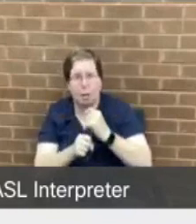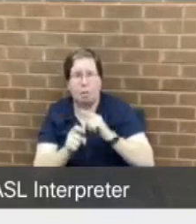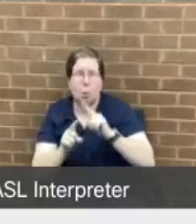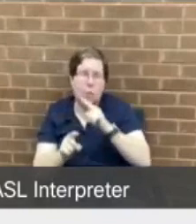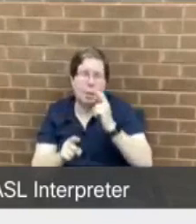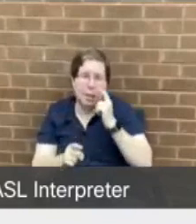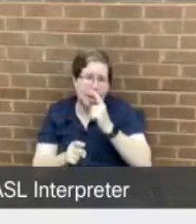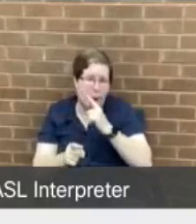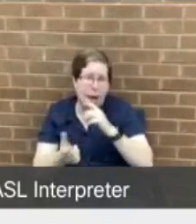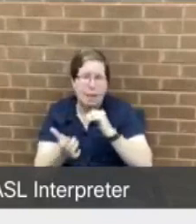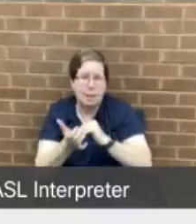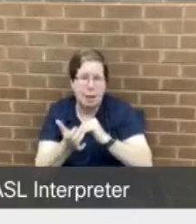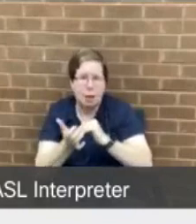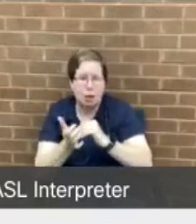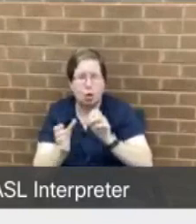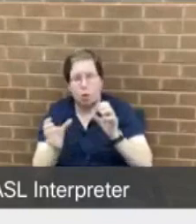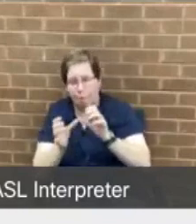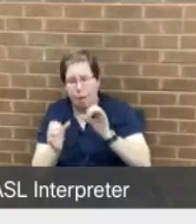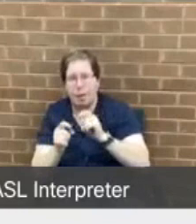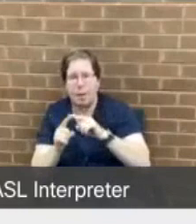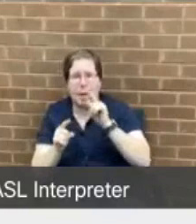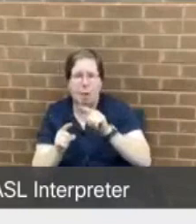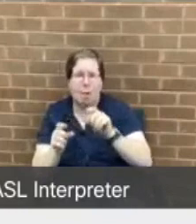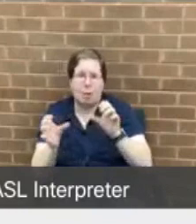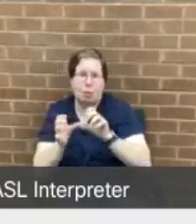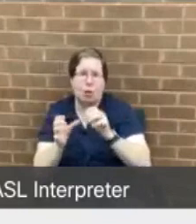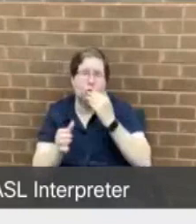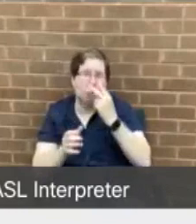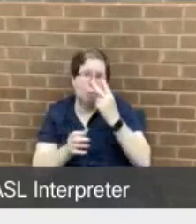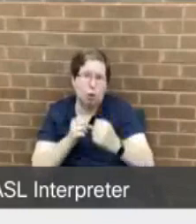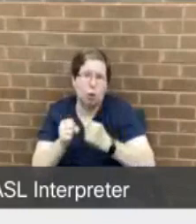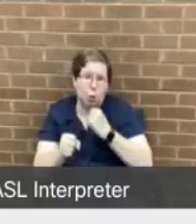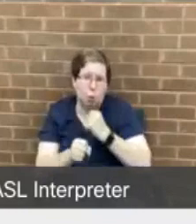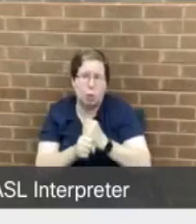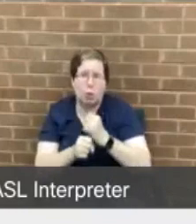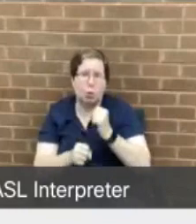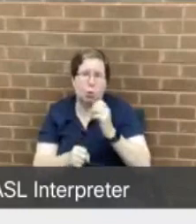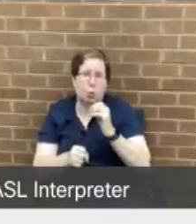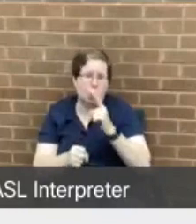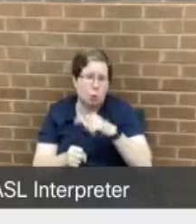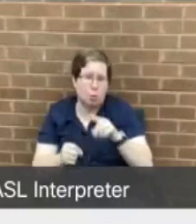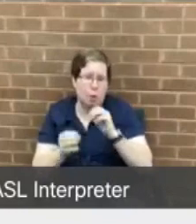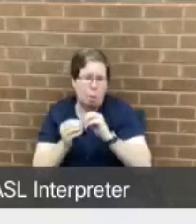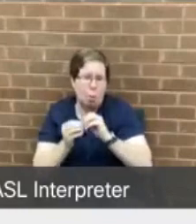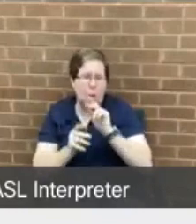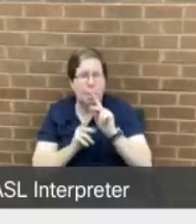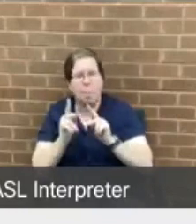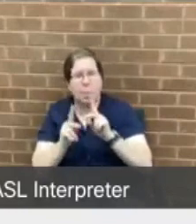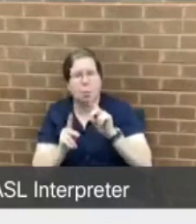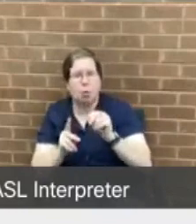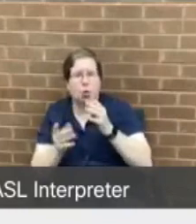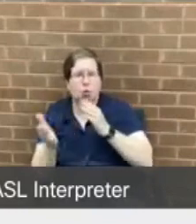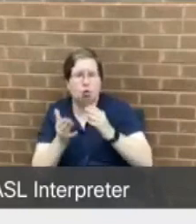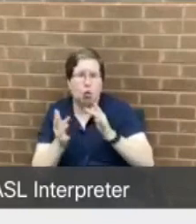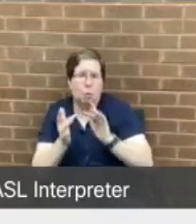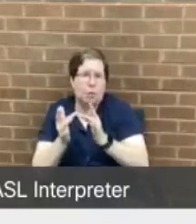and got that certified. Now that certification is good for 2 years. So again, allowing more people to do services